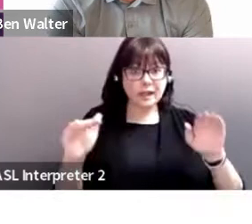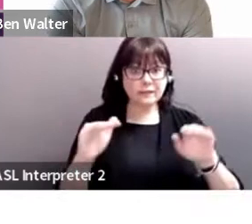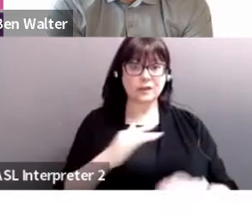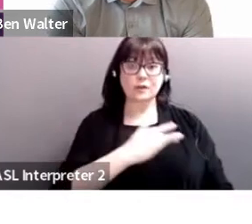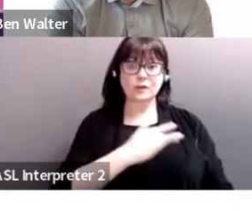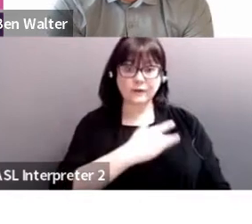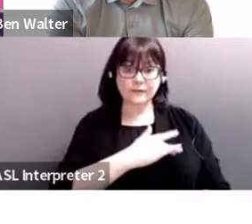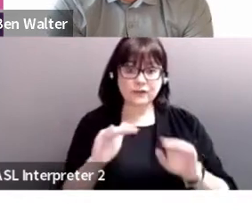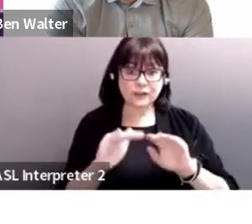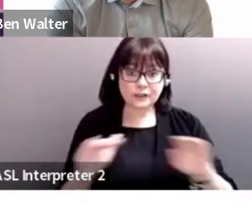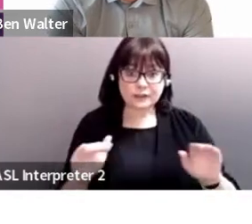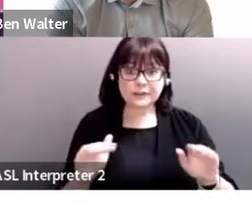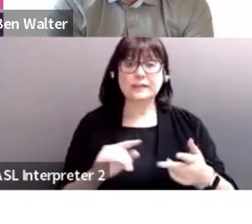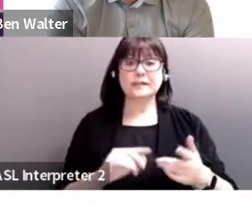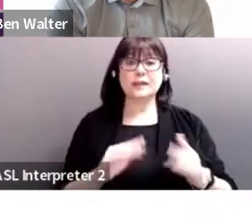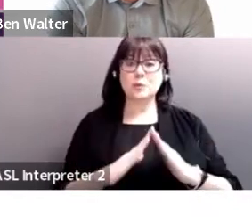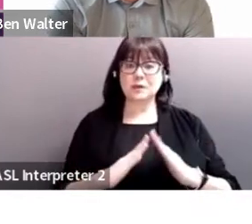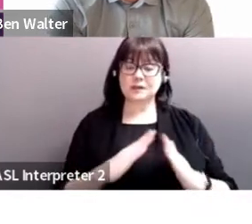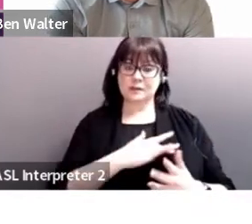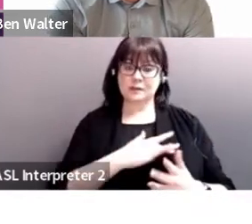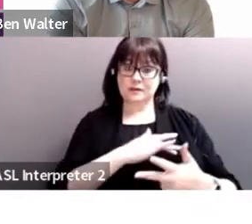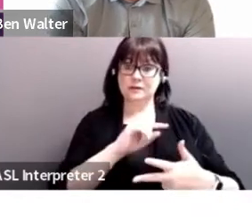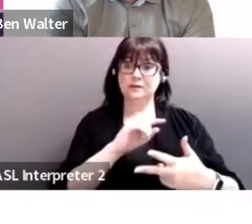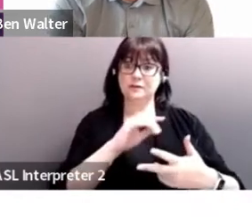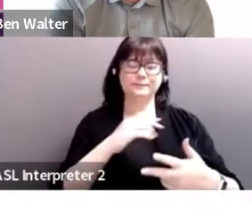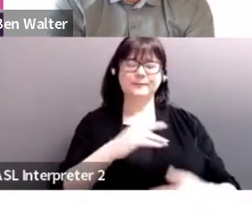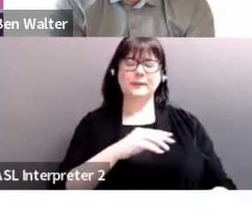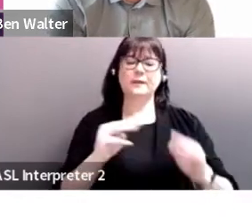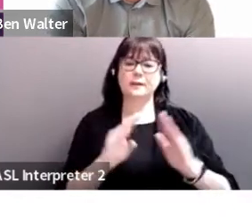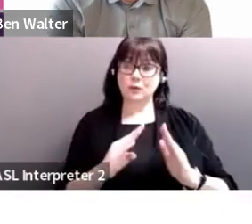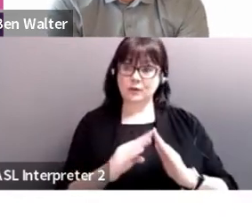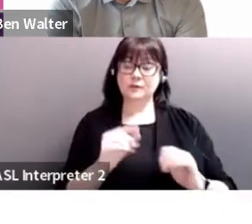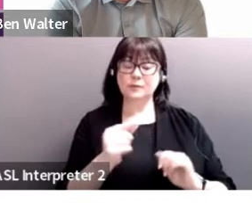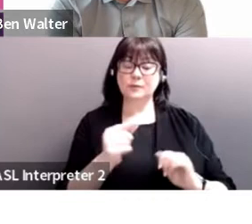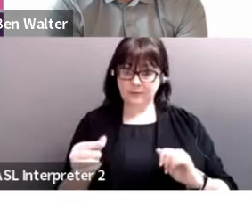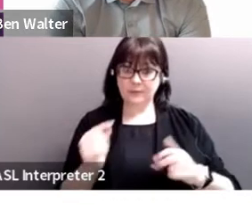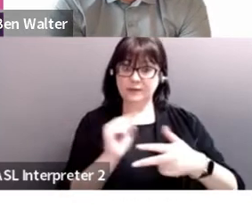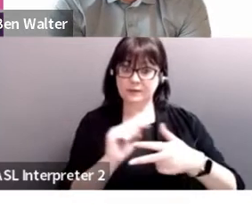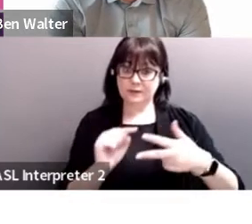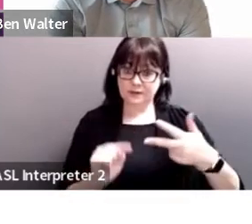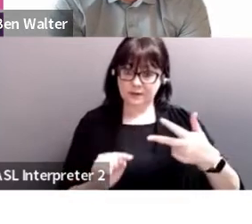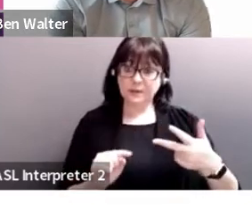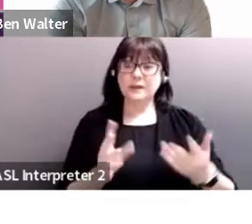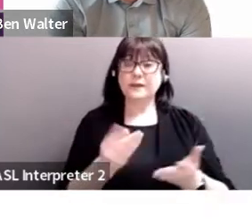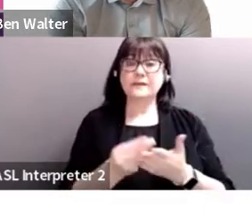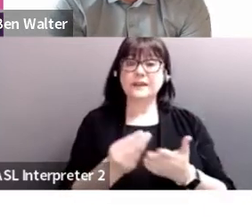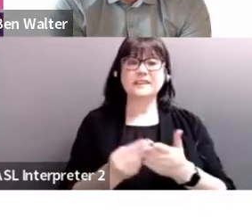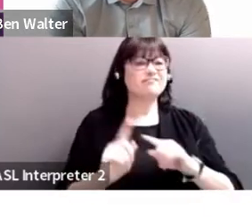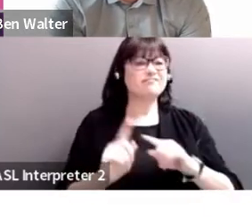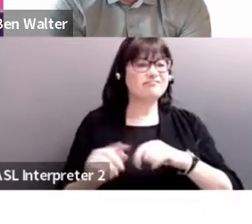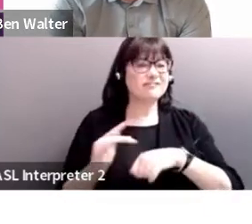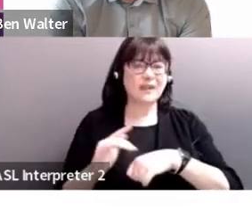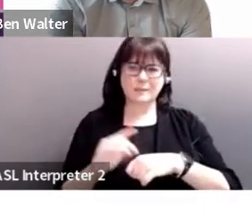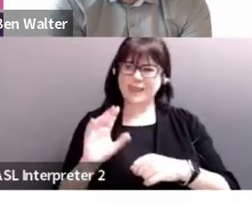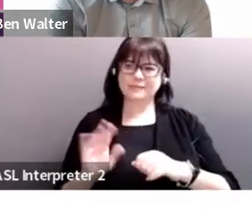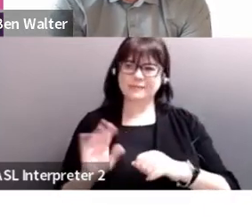priority, right, to stimulate economic development within our country, right? So there's a ton of funding out there. We'll talk about what kind of grant programs there